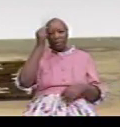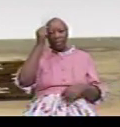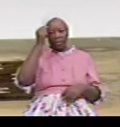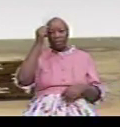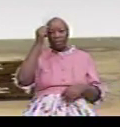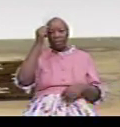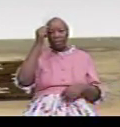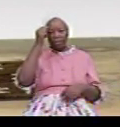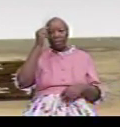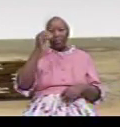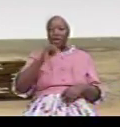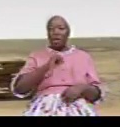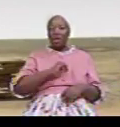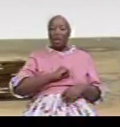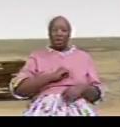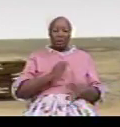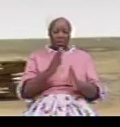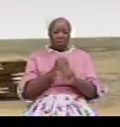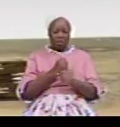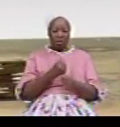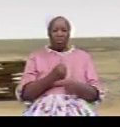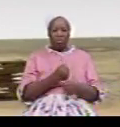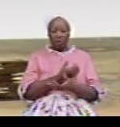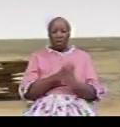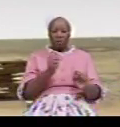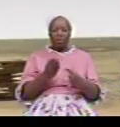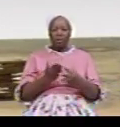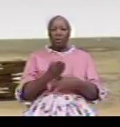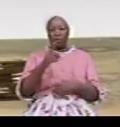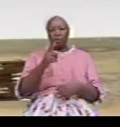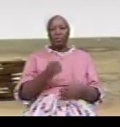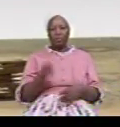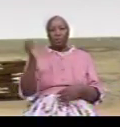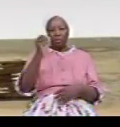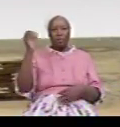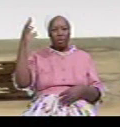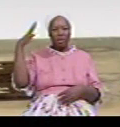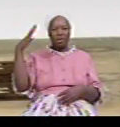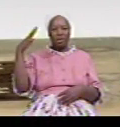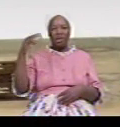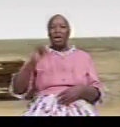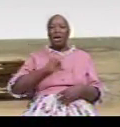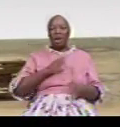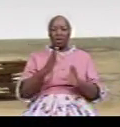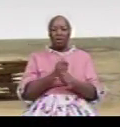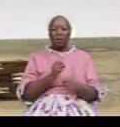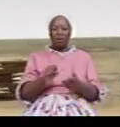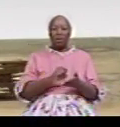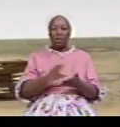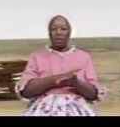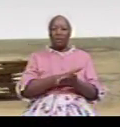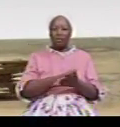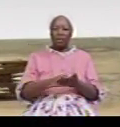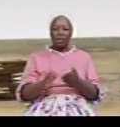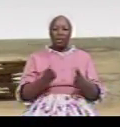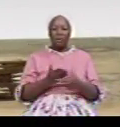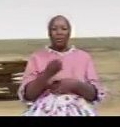I got saved through grace. I got sanctified through